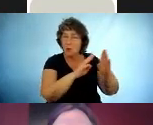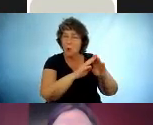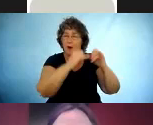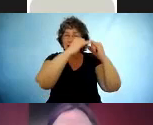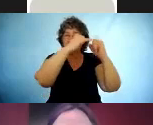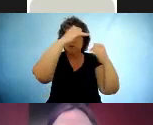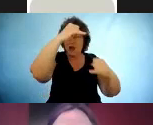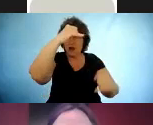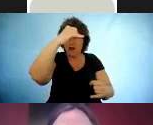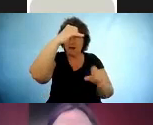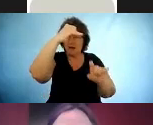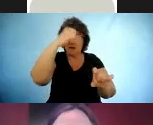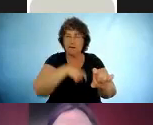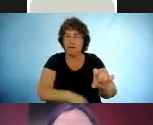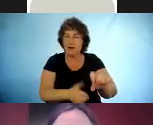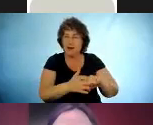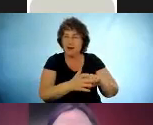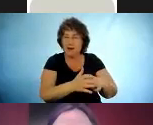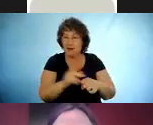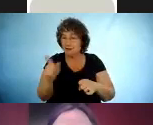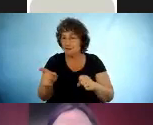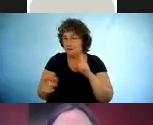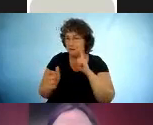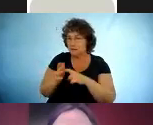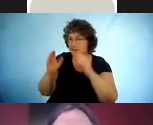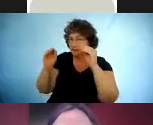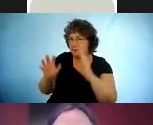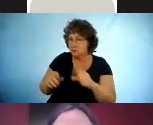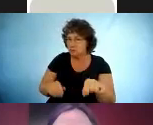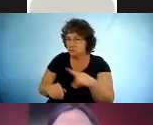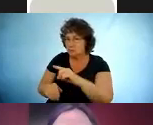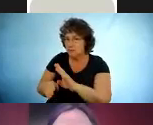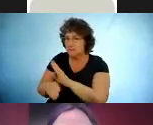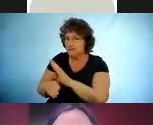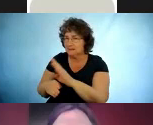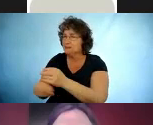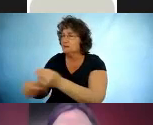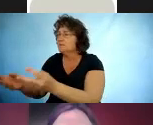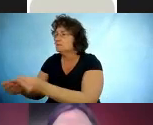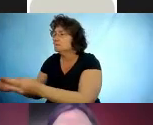busy passing more crayons and paste, I just left a note on their desk.